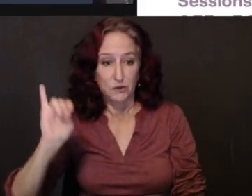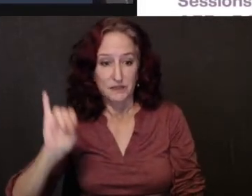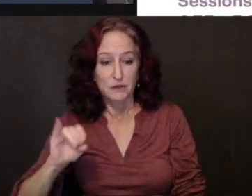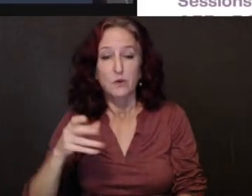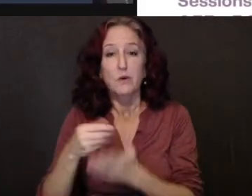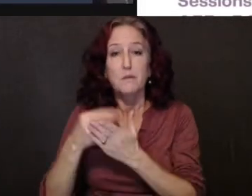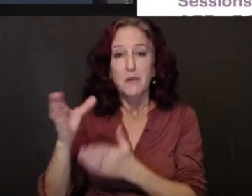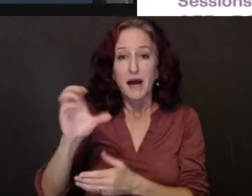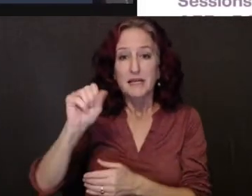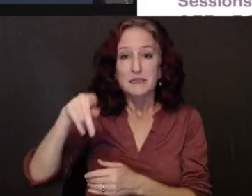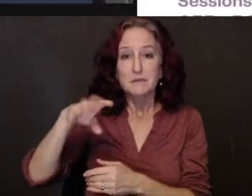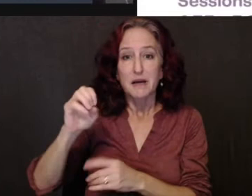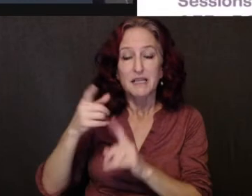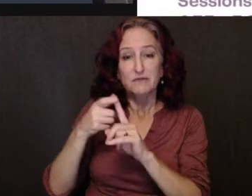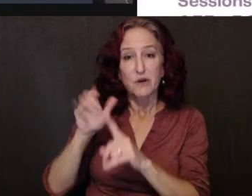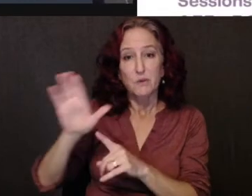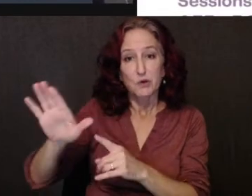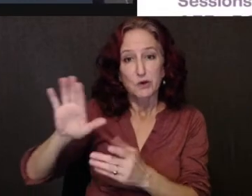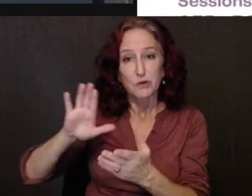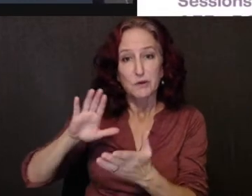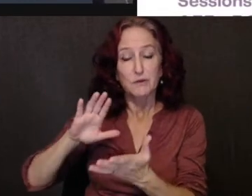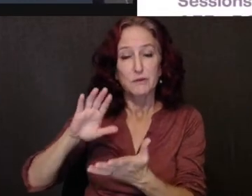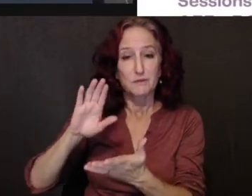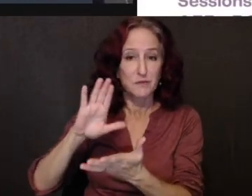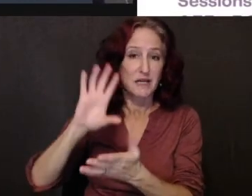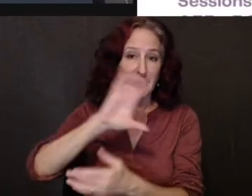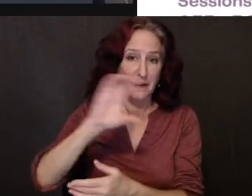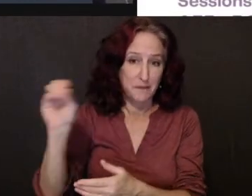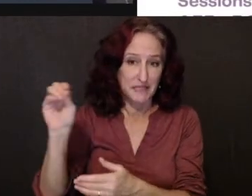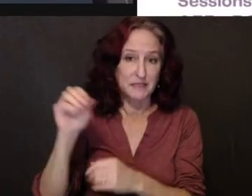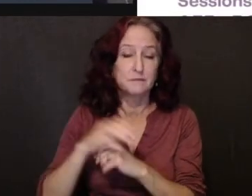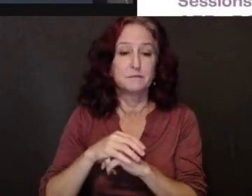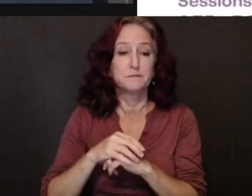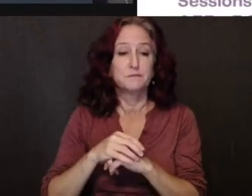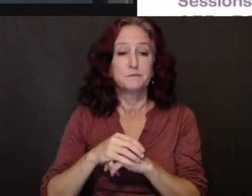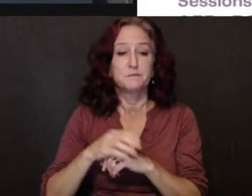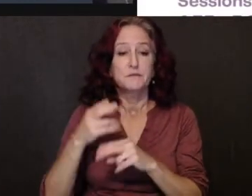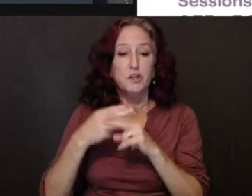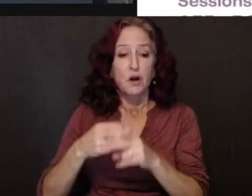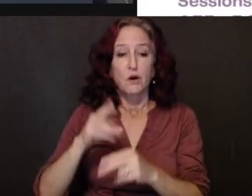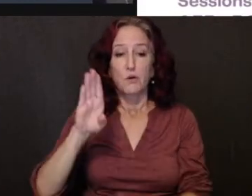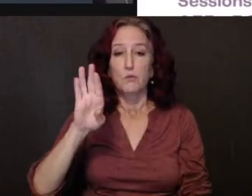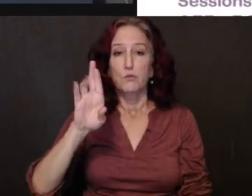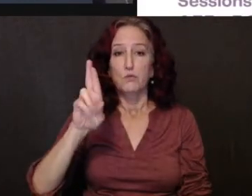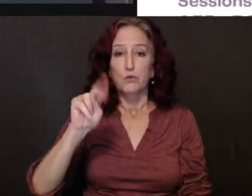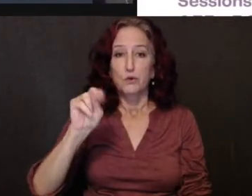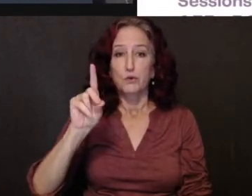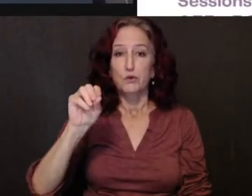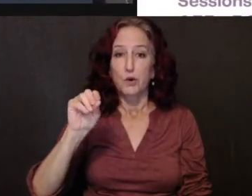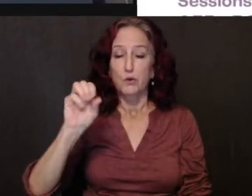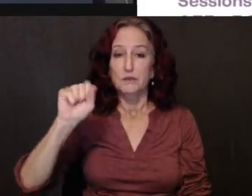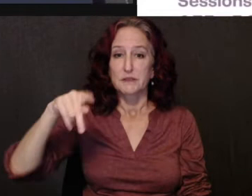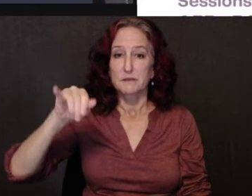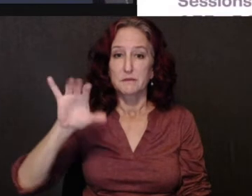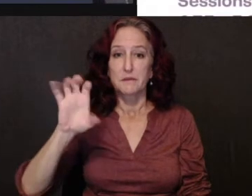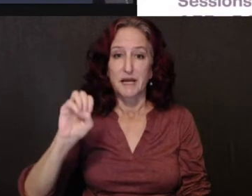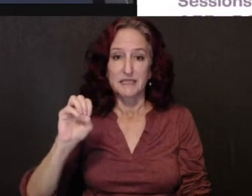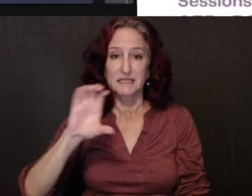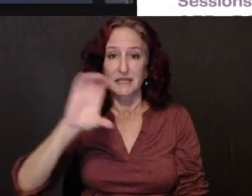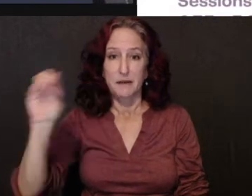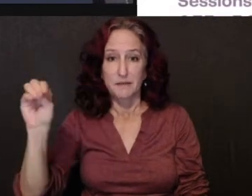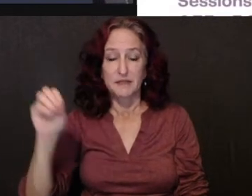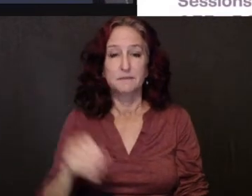by visiting her Ethiopian restaurant, Cafe Kuluchi in Oakland, or buy spices from her spice importing company that